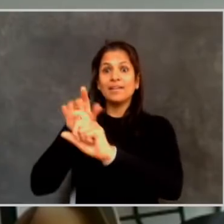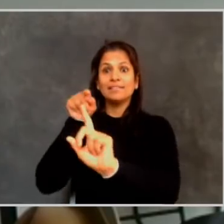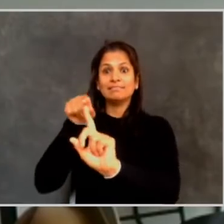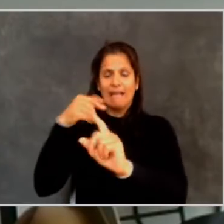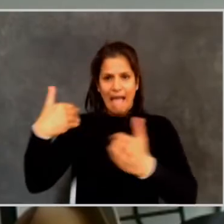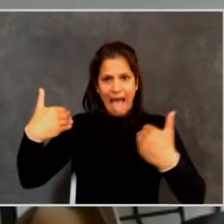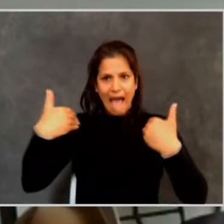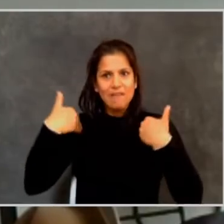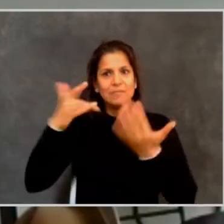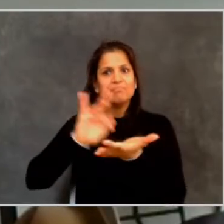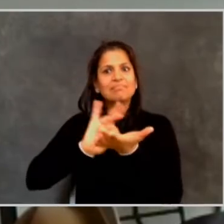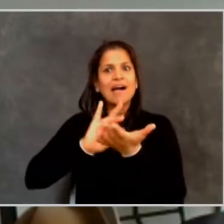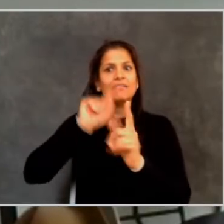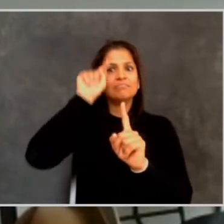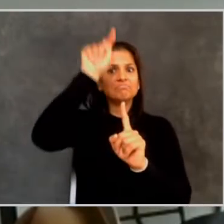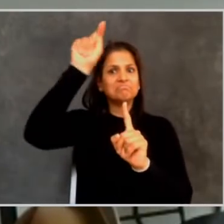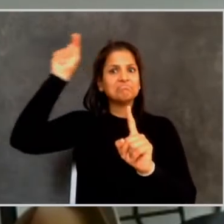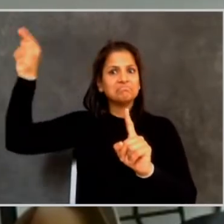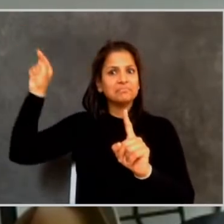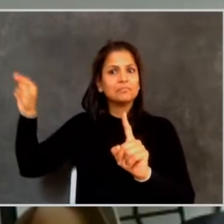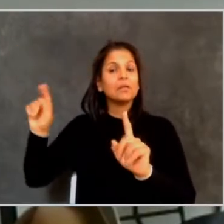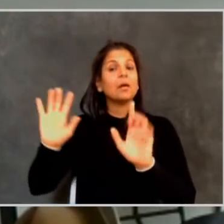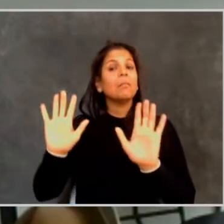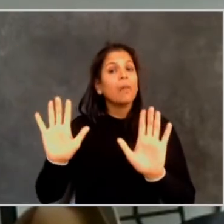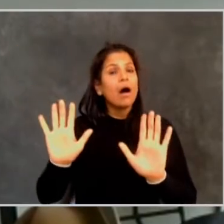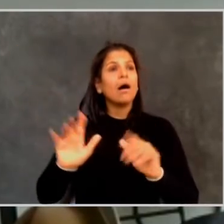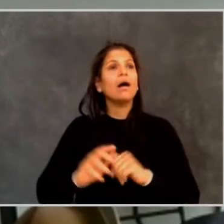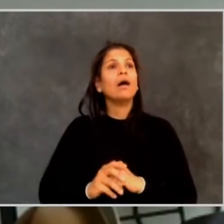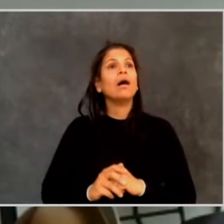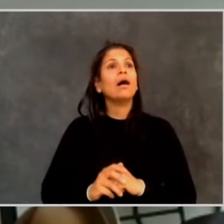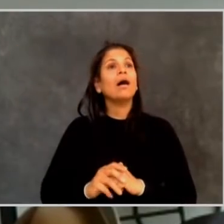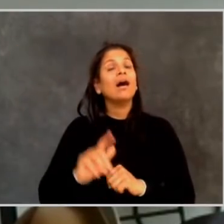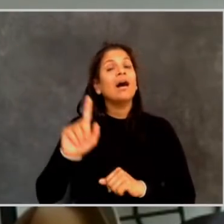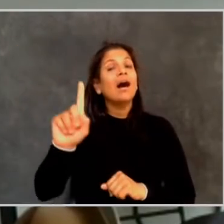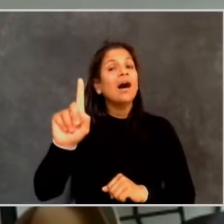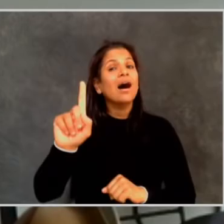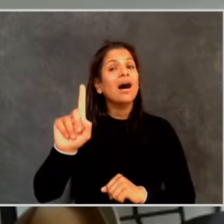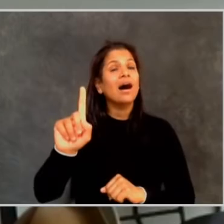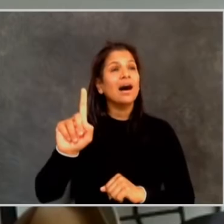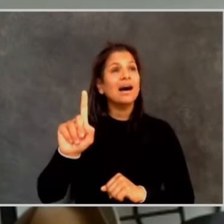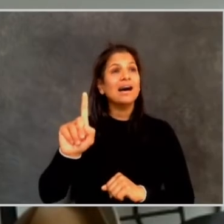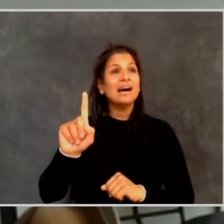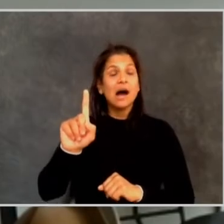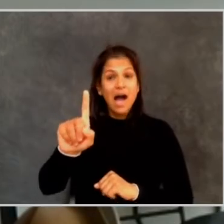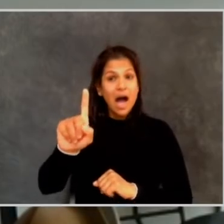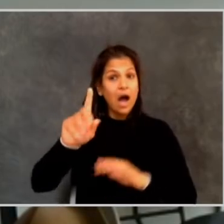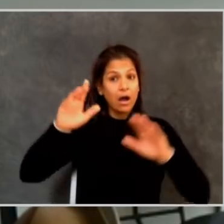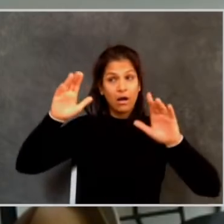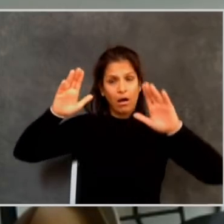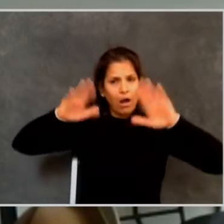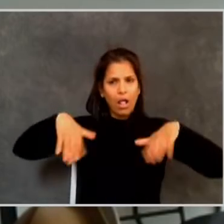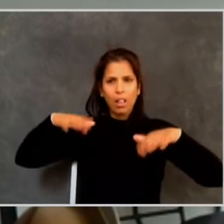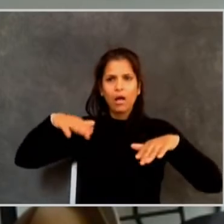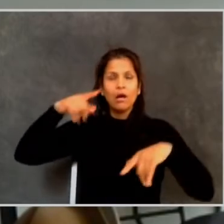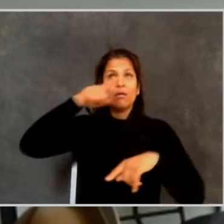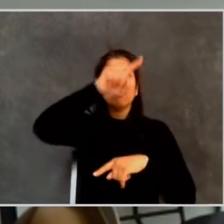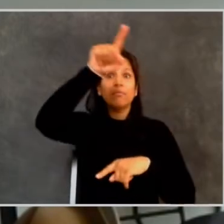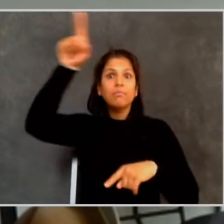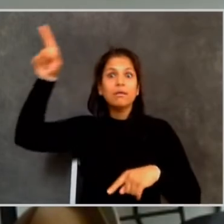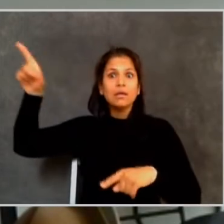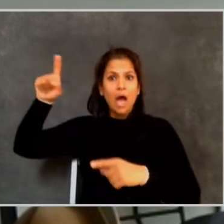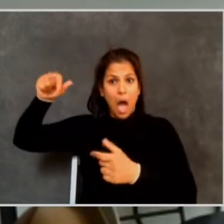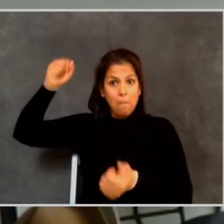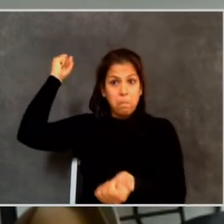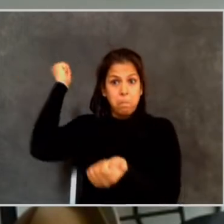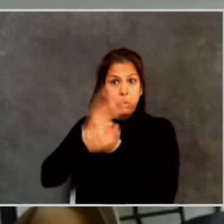reagents. Having an approved test is no help if we can't get the reagents to perform it. I think that will change